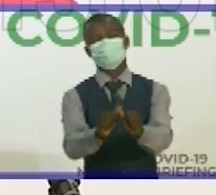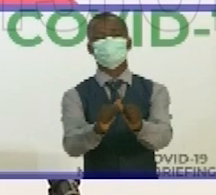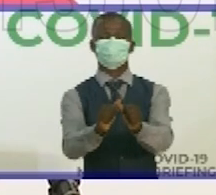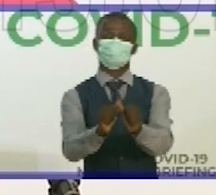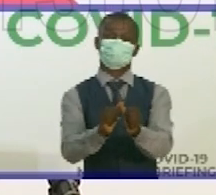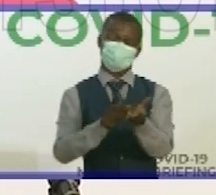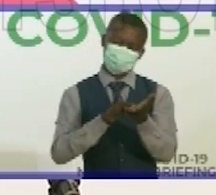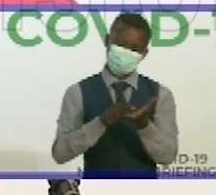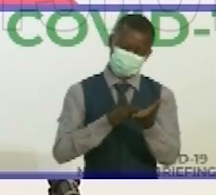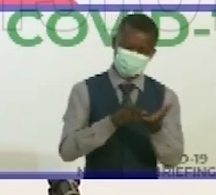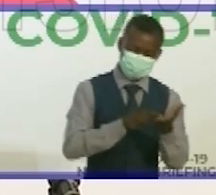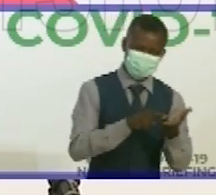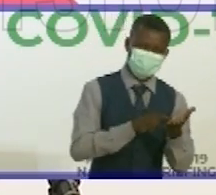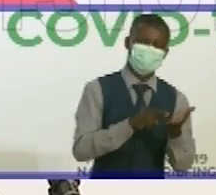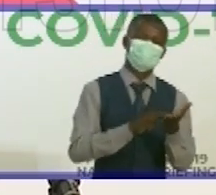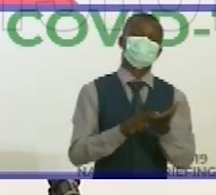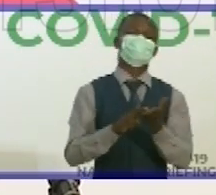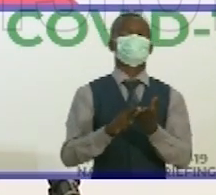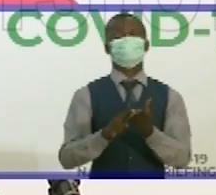research relentlessly.